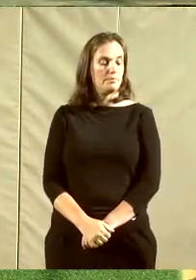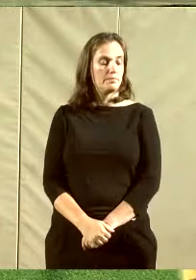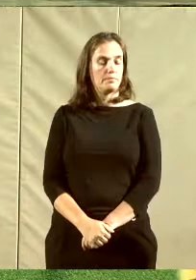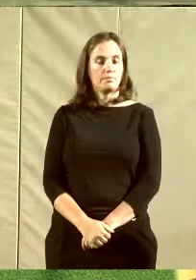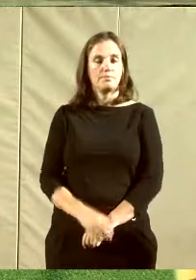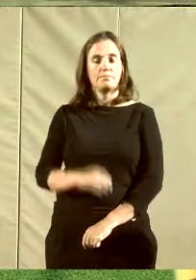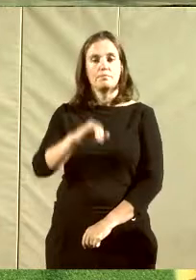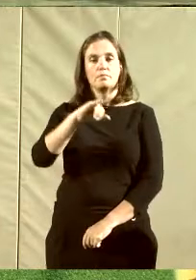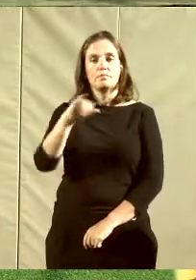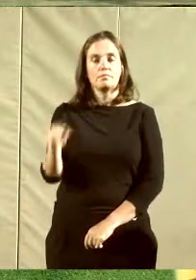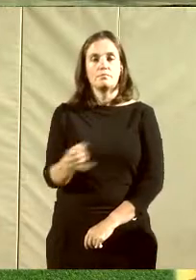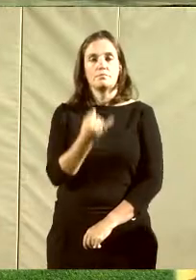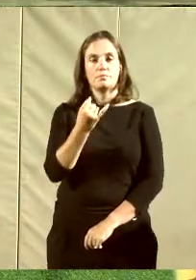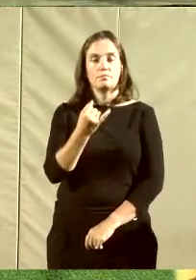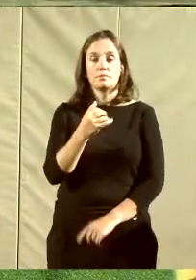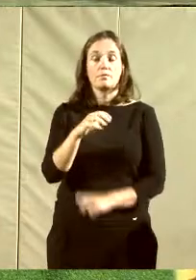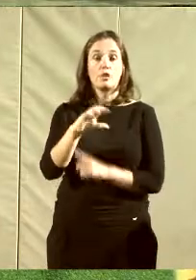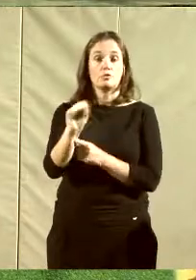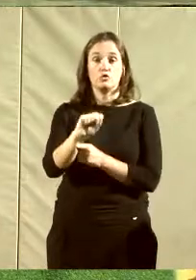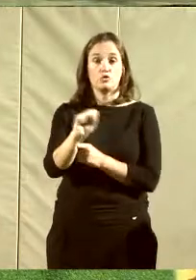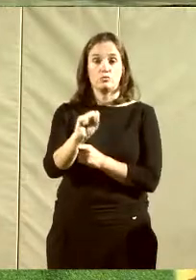Sean Anthony Jackson.